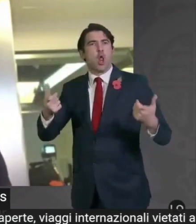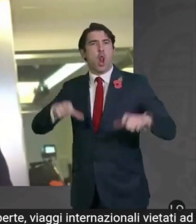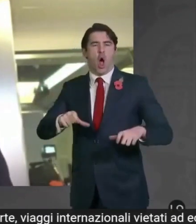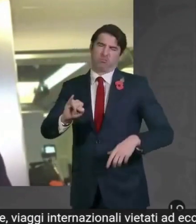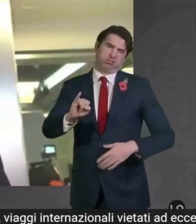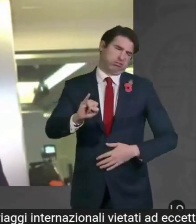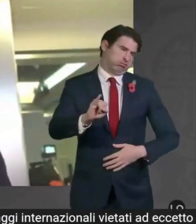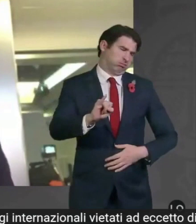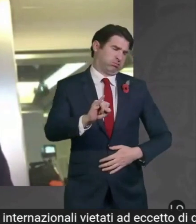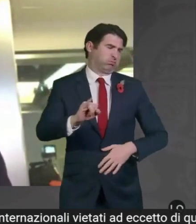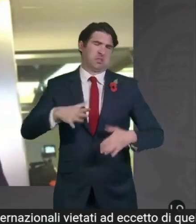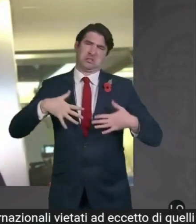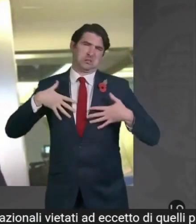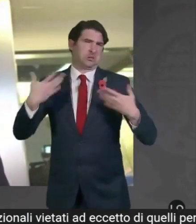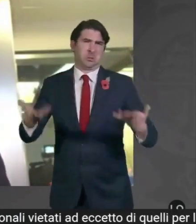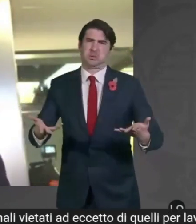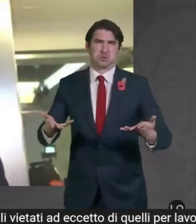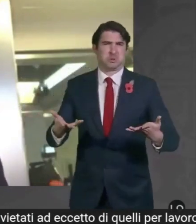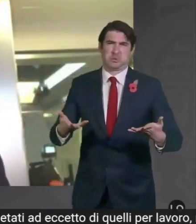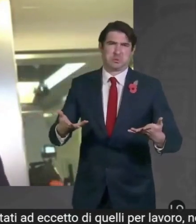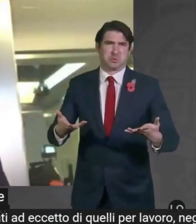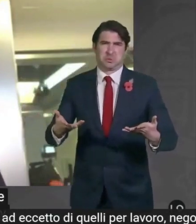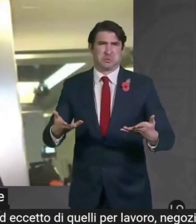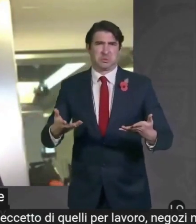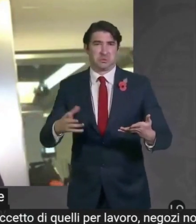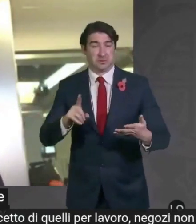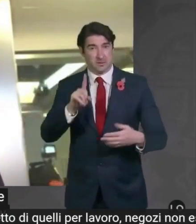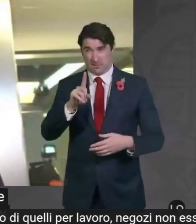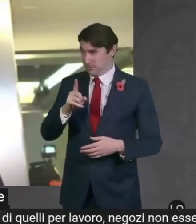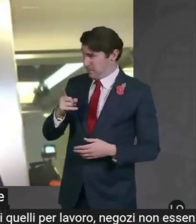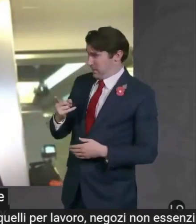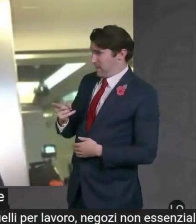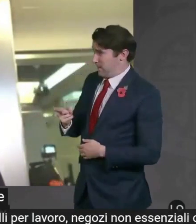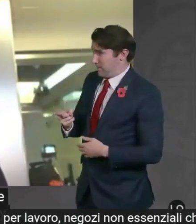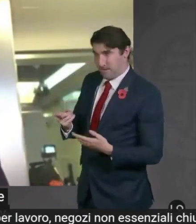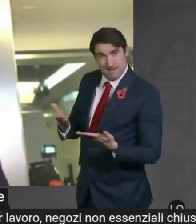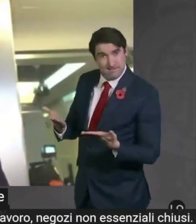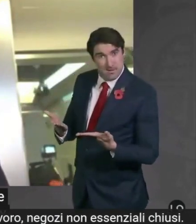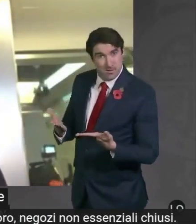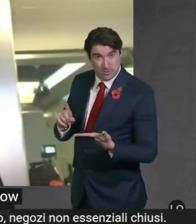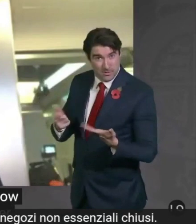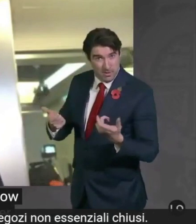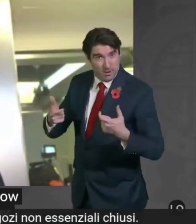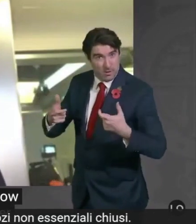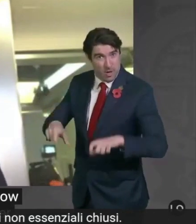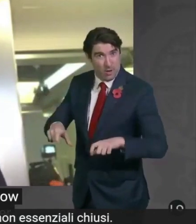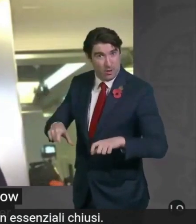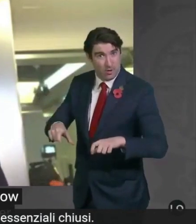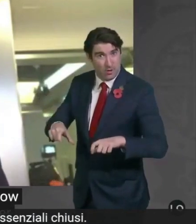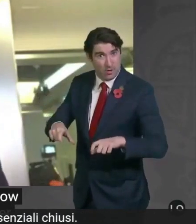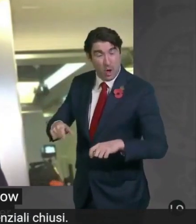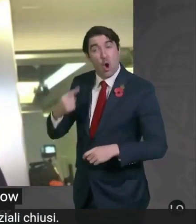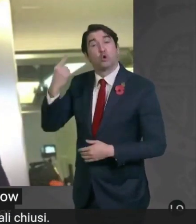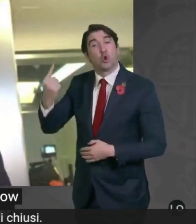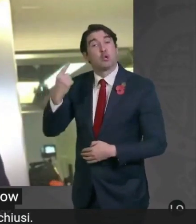your failure to follow sage advice and the advice of the men standing by your side 5 weeks ago was now